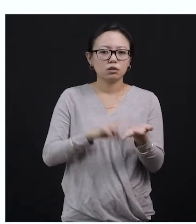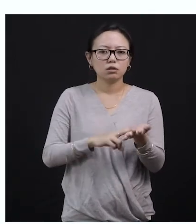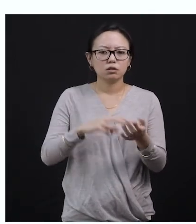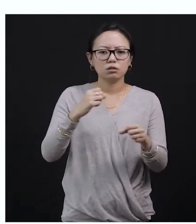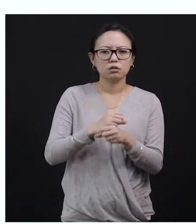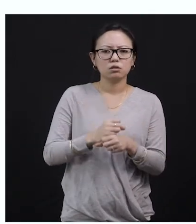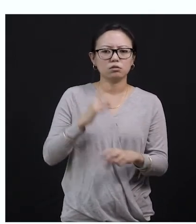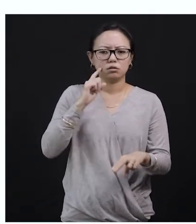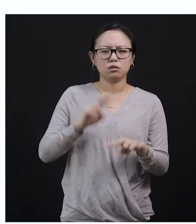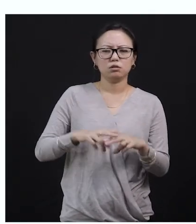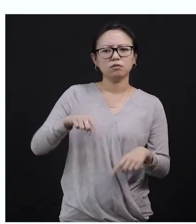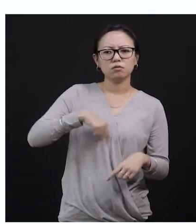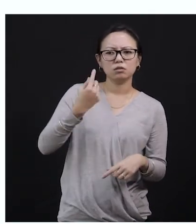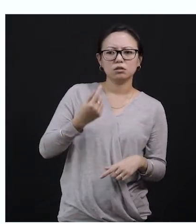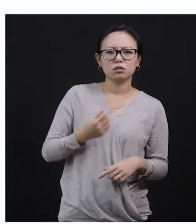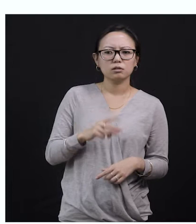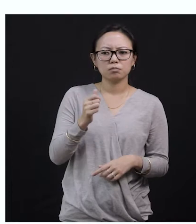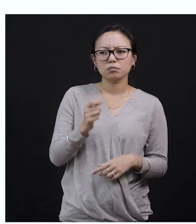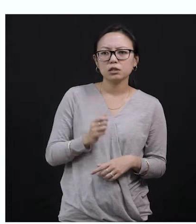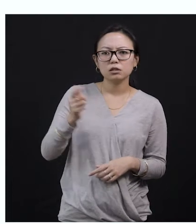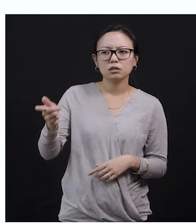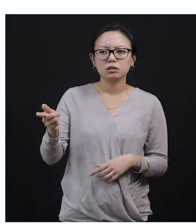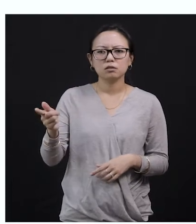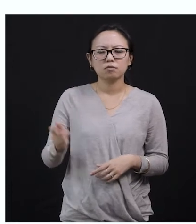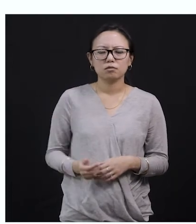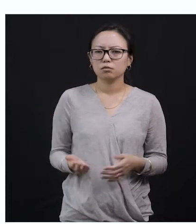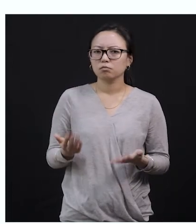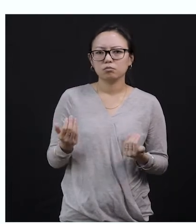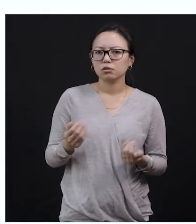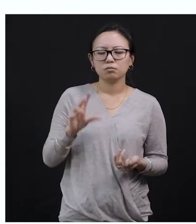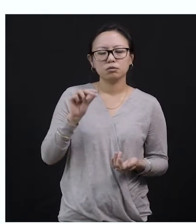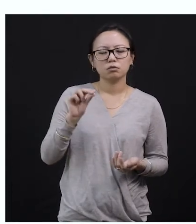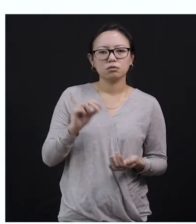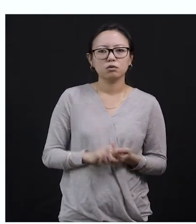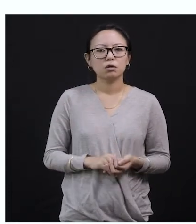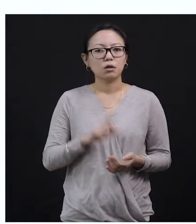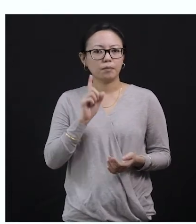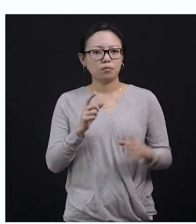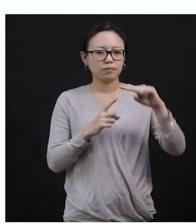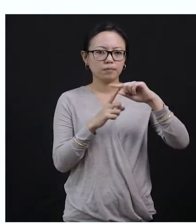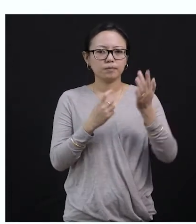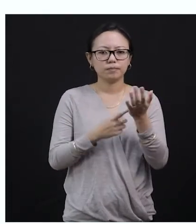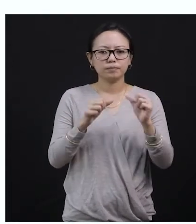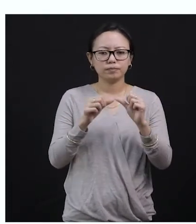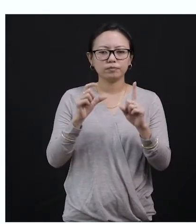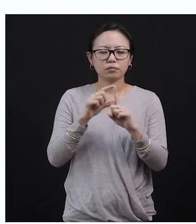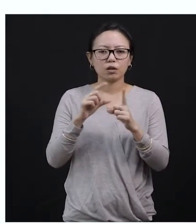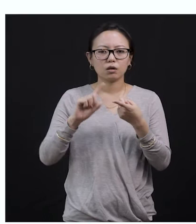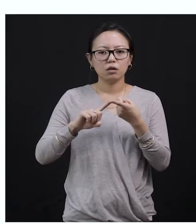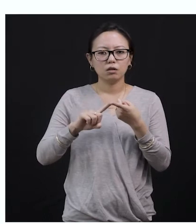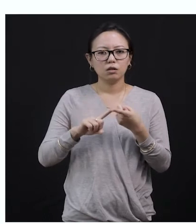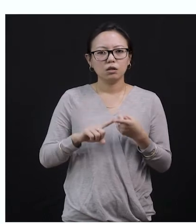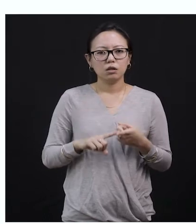by himself, it would not have been possible. But since they had trade relations, they used to sell the things to